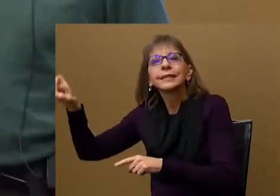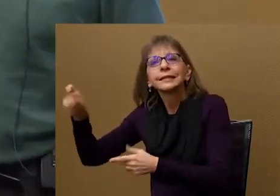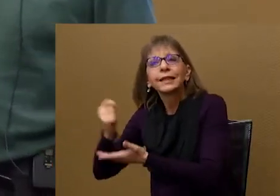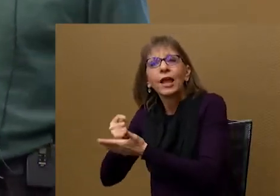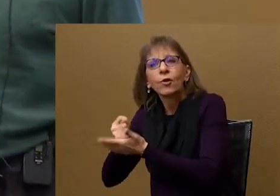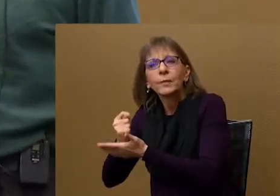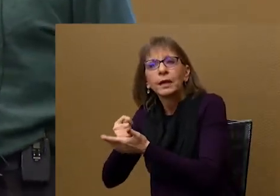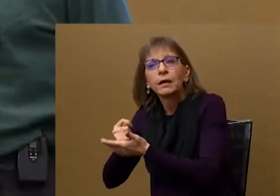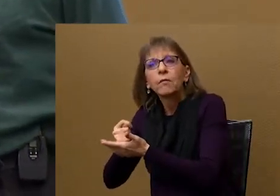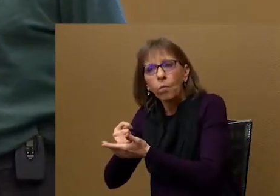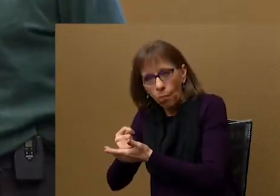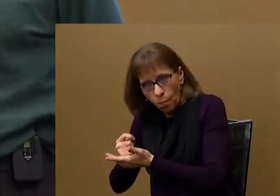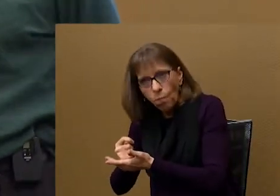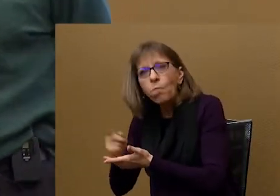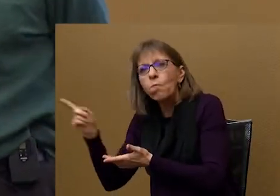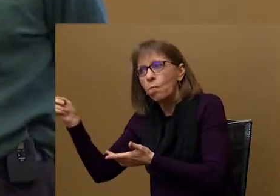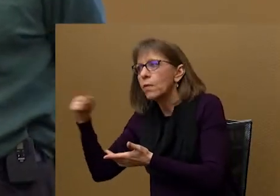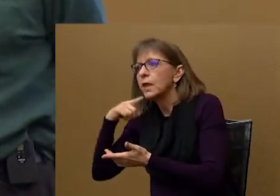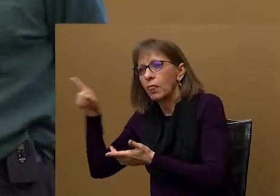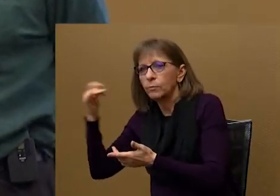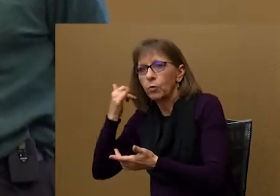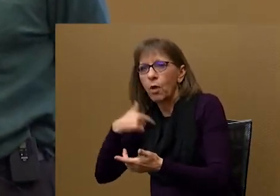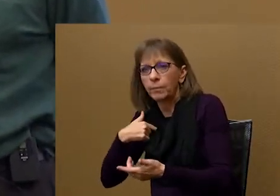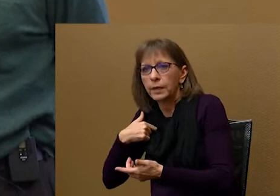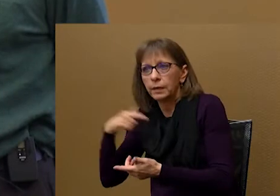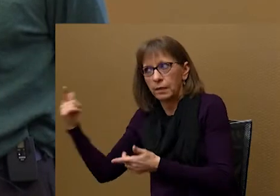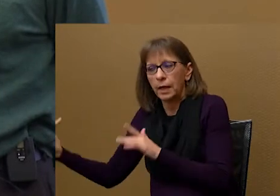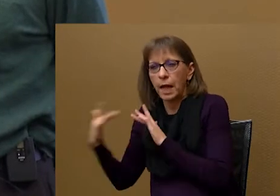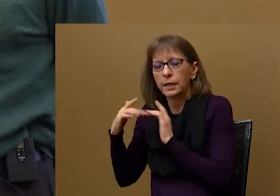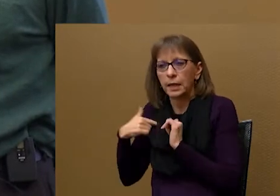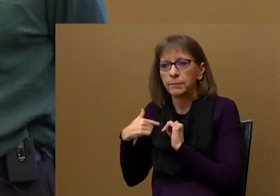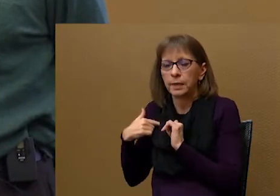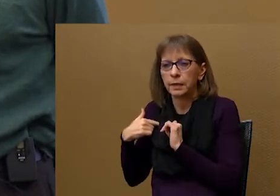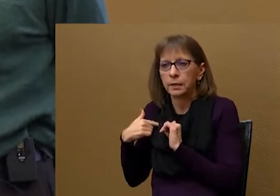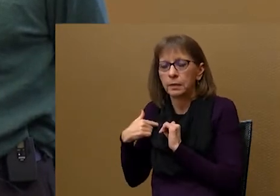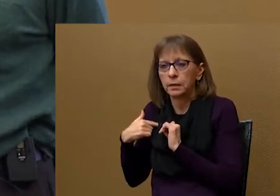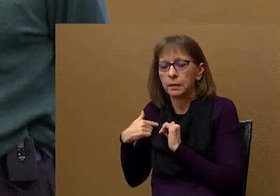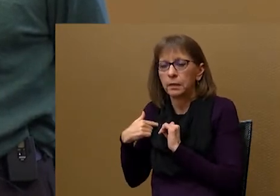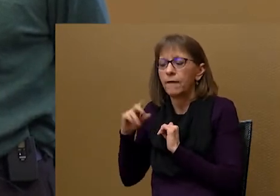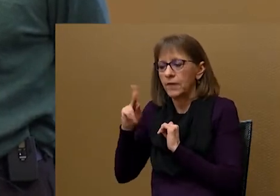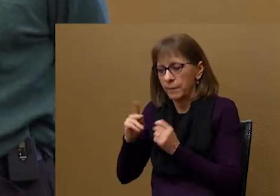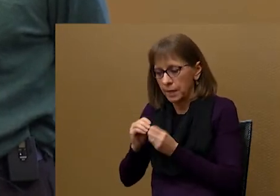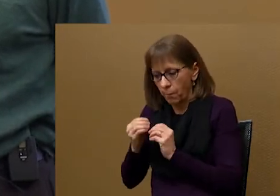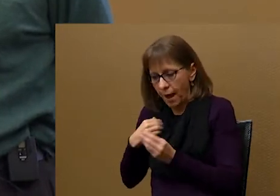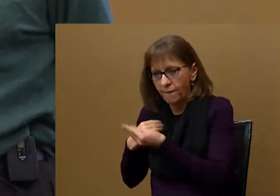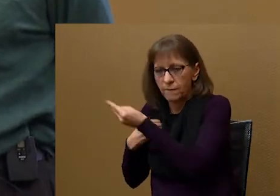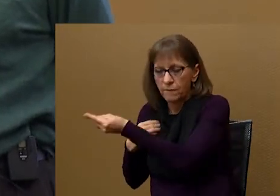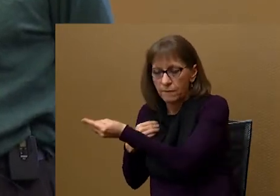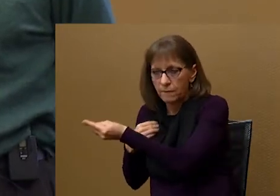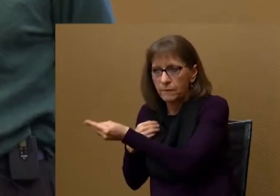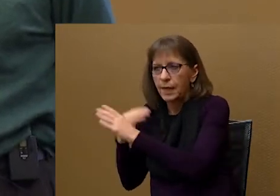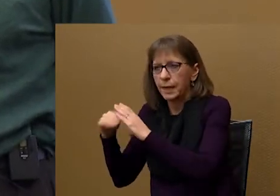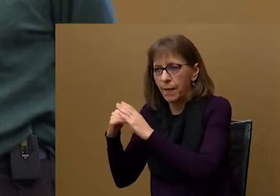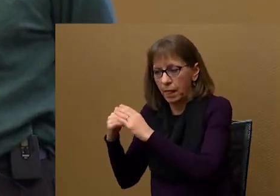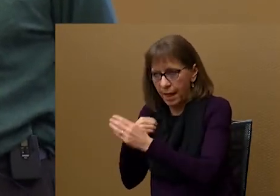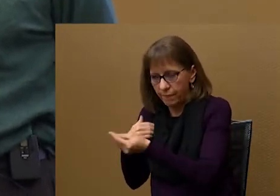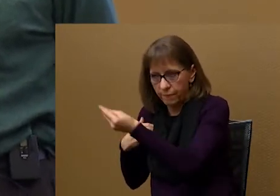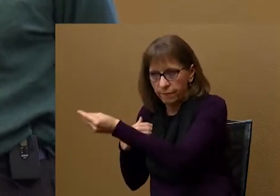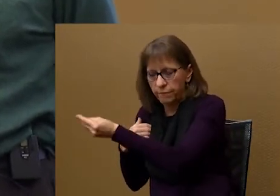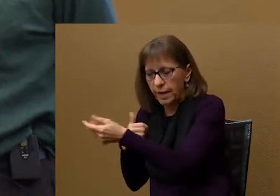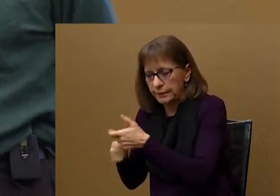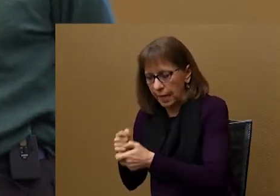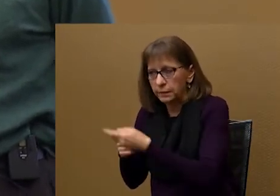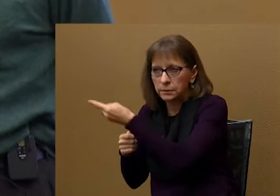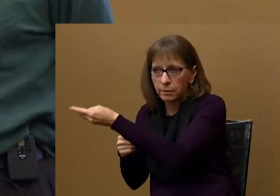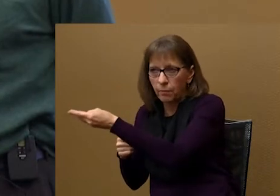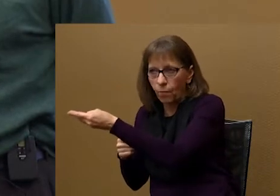say, so-and-so needs therapy. I say, have them call me. Have them contact me. Here's my VP number. Here's my